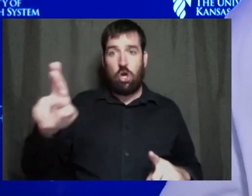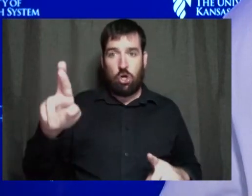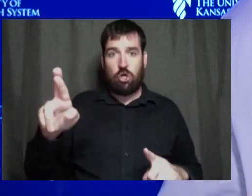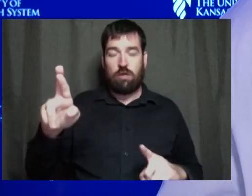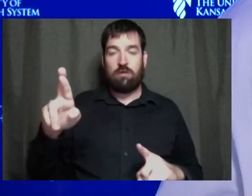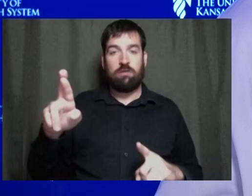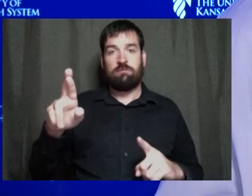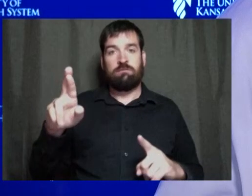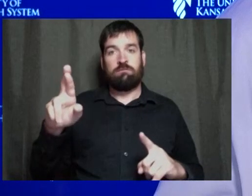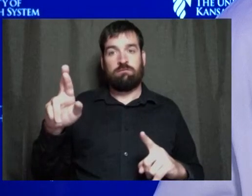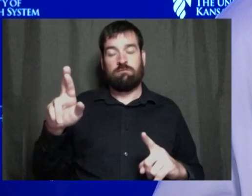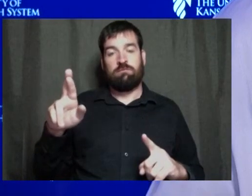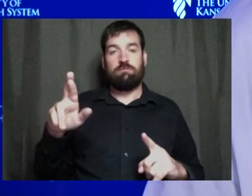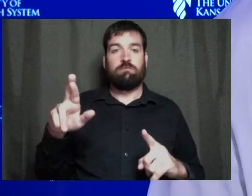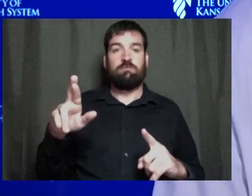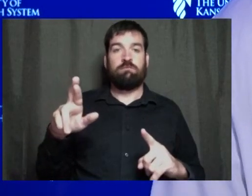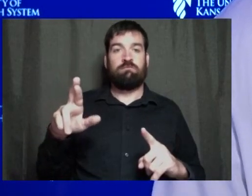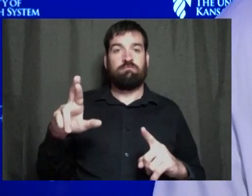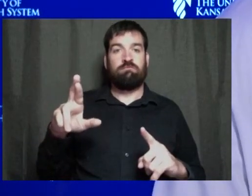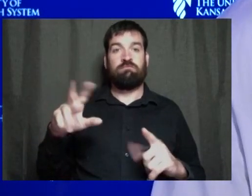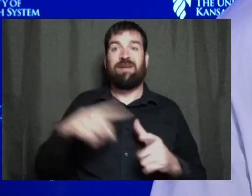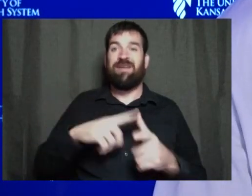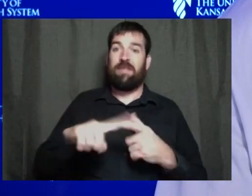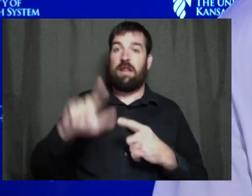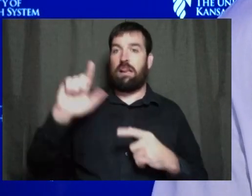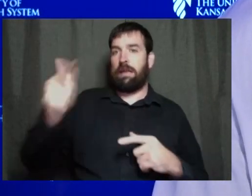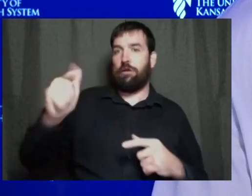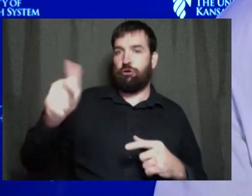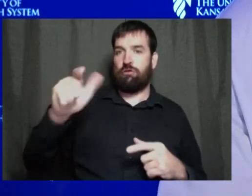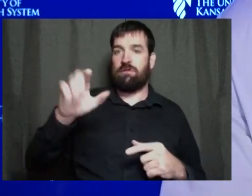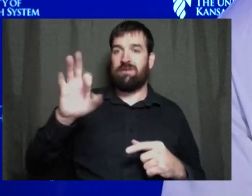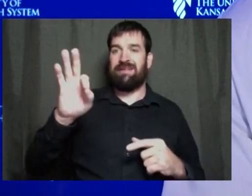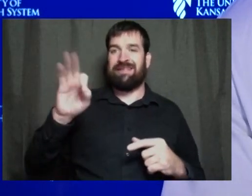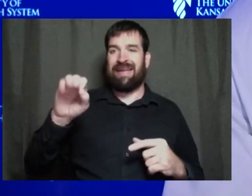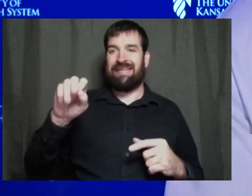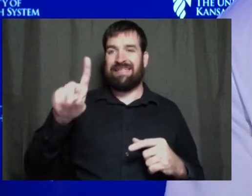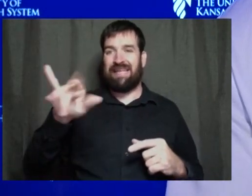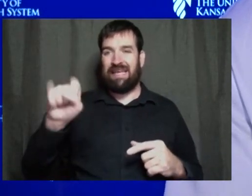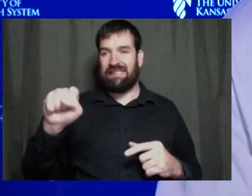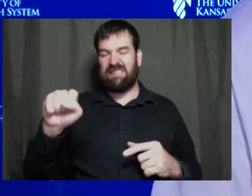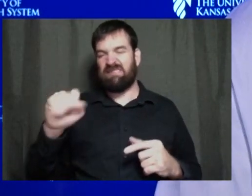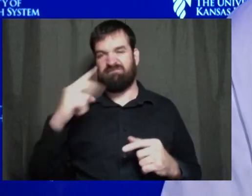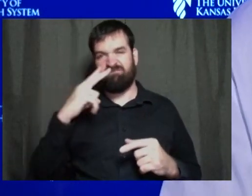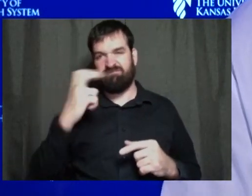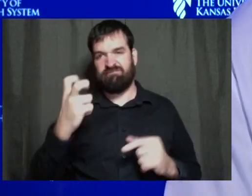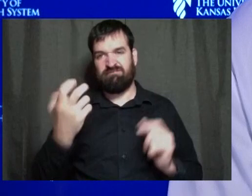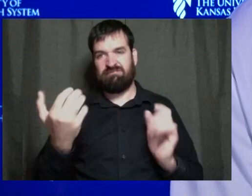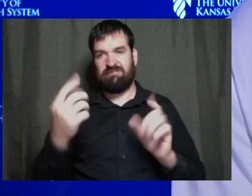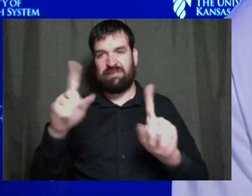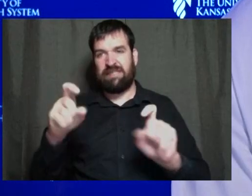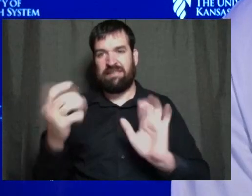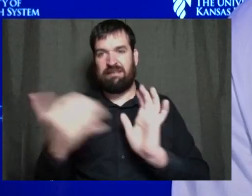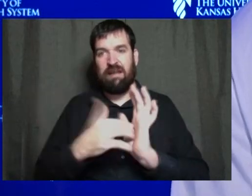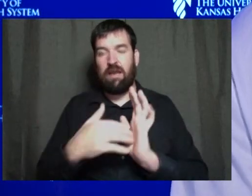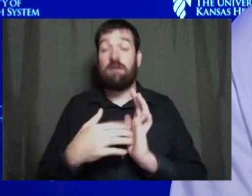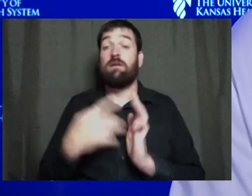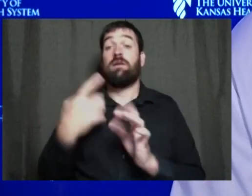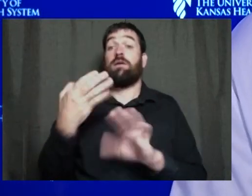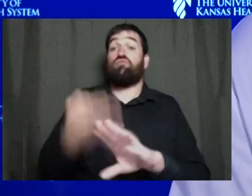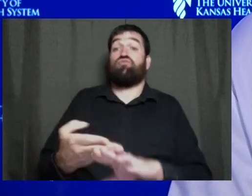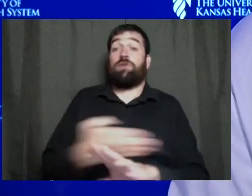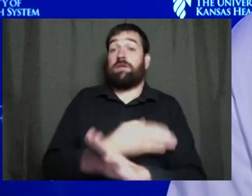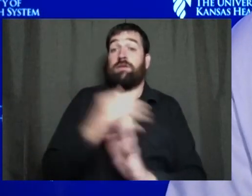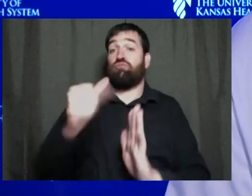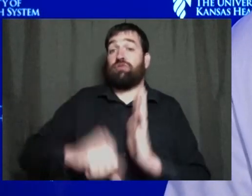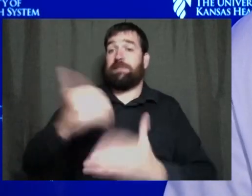that, later 90 days, we really probably would not test you. Again, we're talking for more pre-procedural things. So I think it